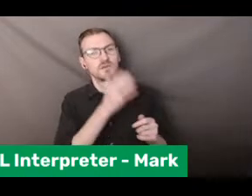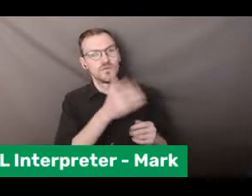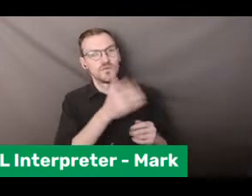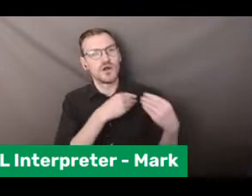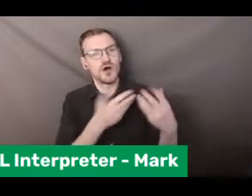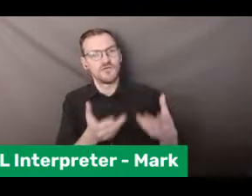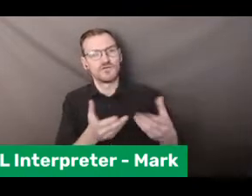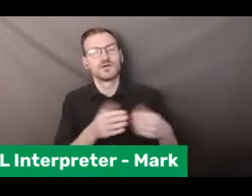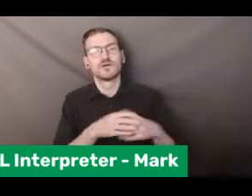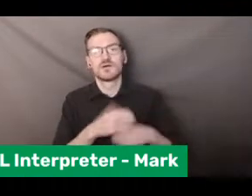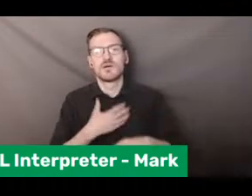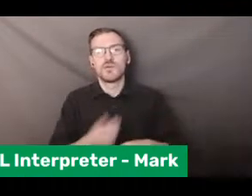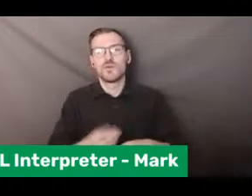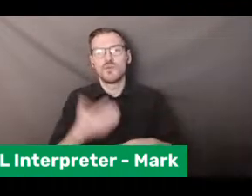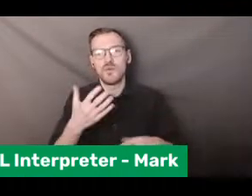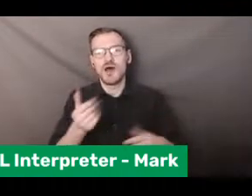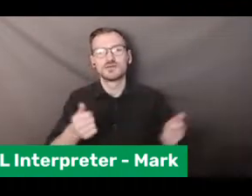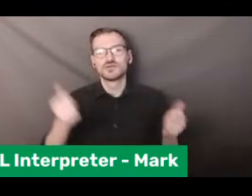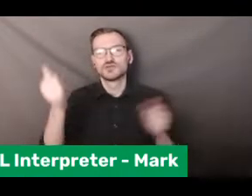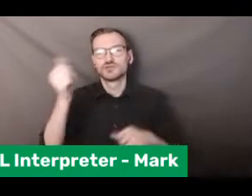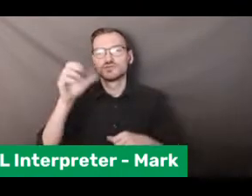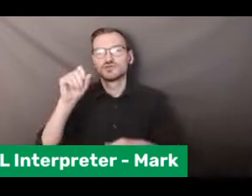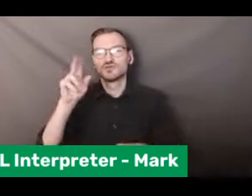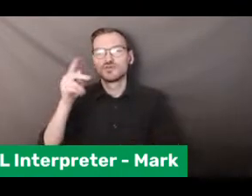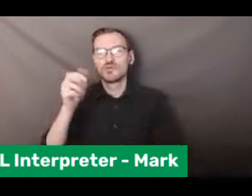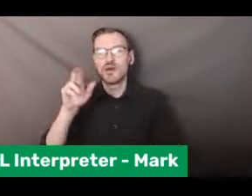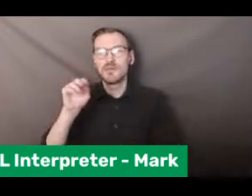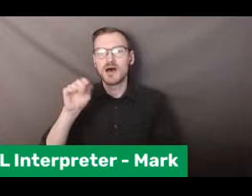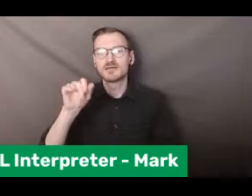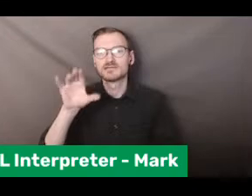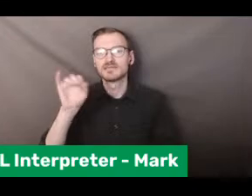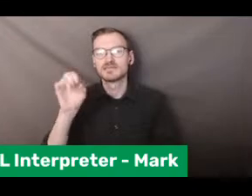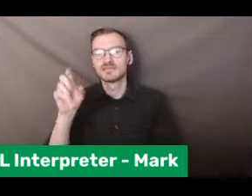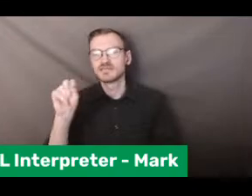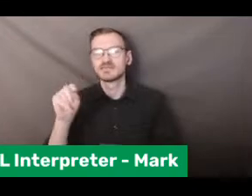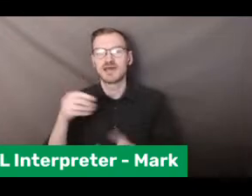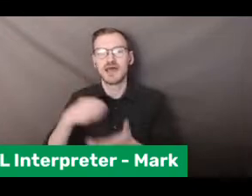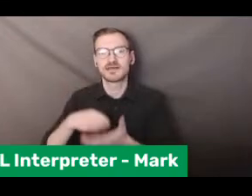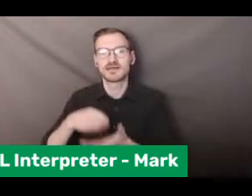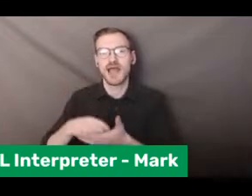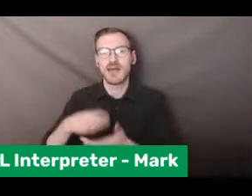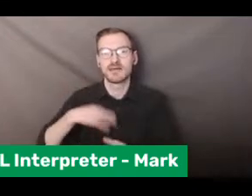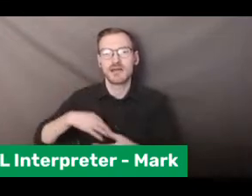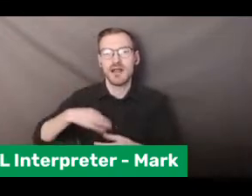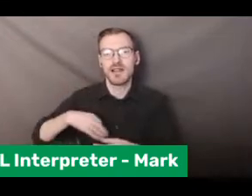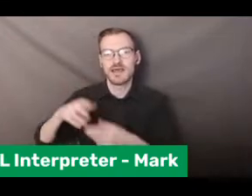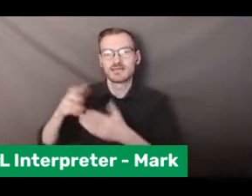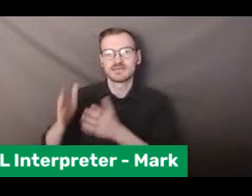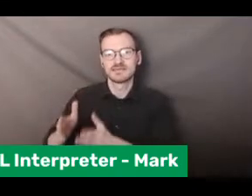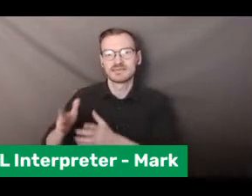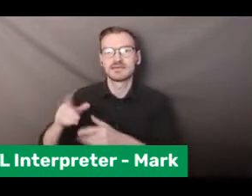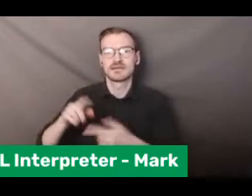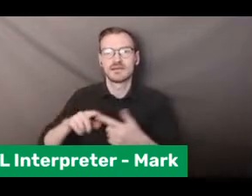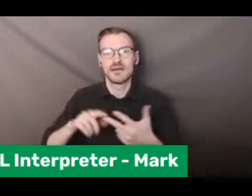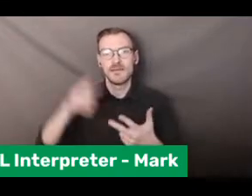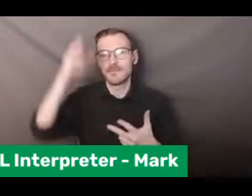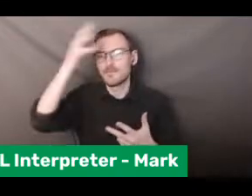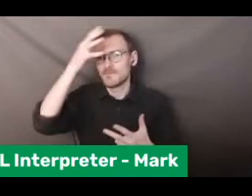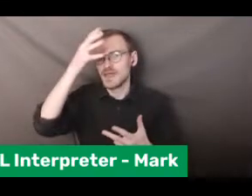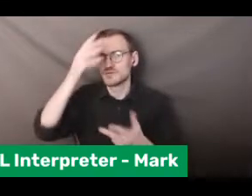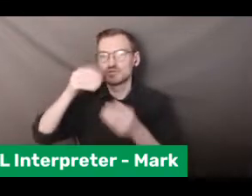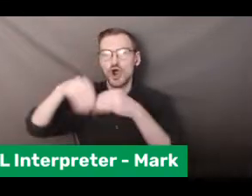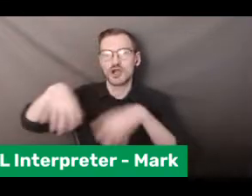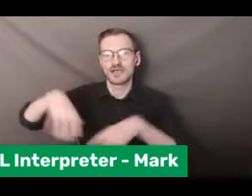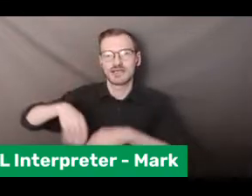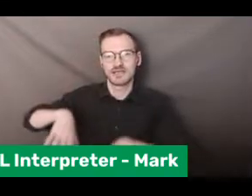white supremacist capitalist patriarchy. But at the end of the day, Bell Hooks and other scholars have argued that